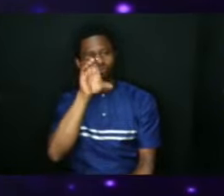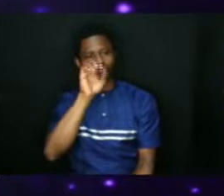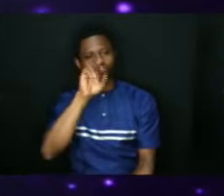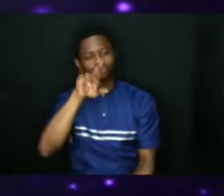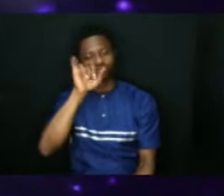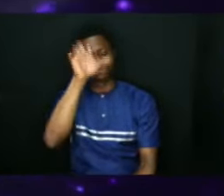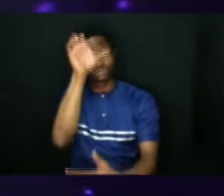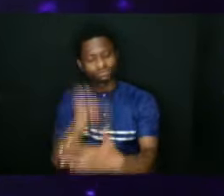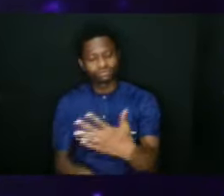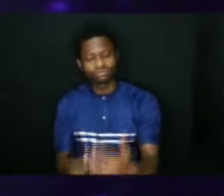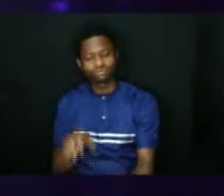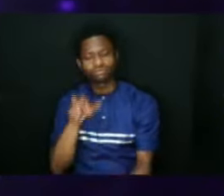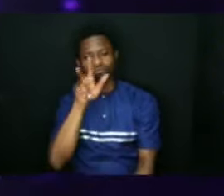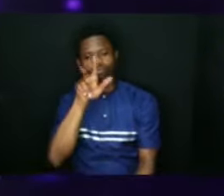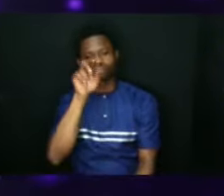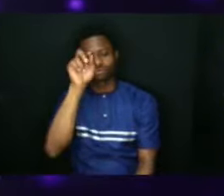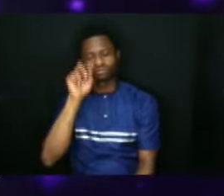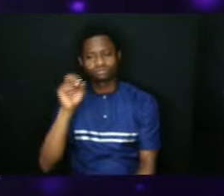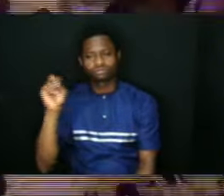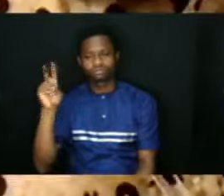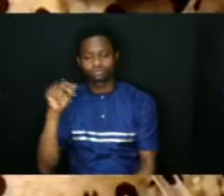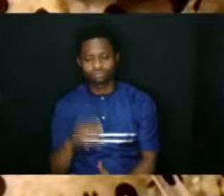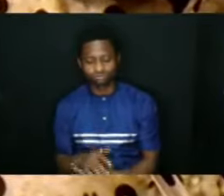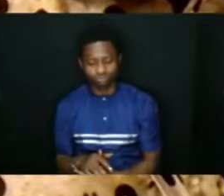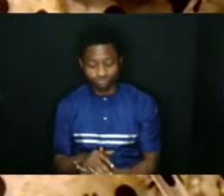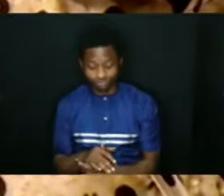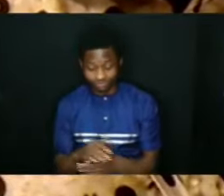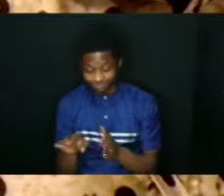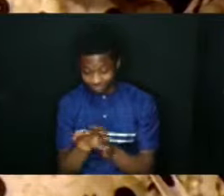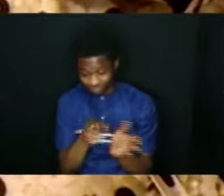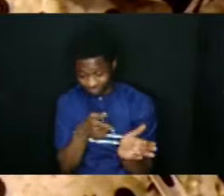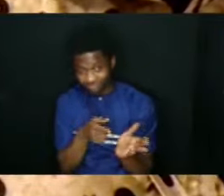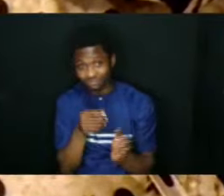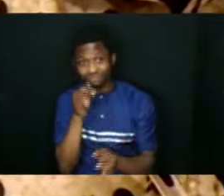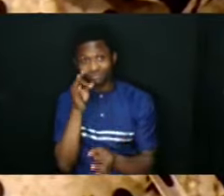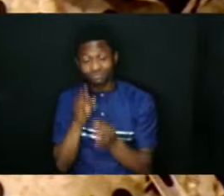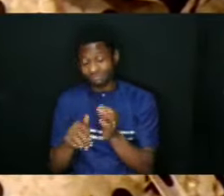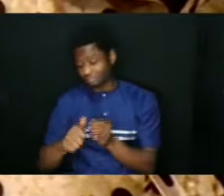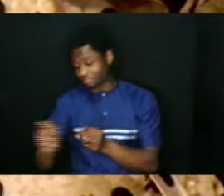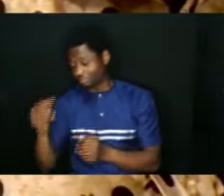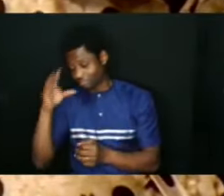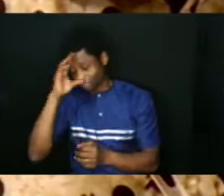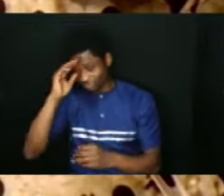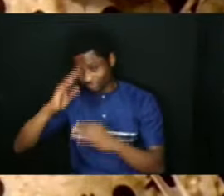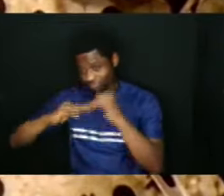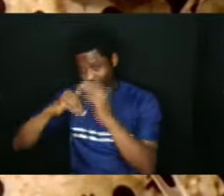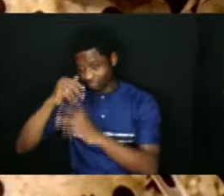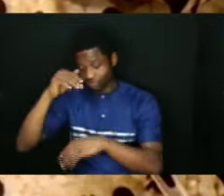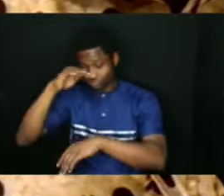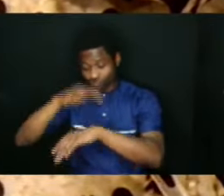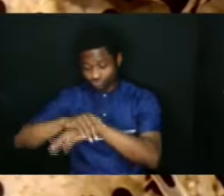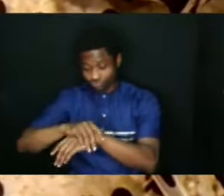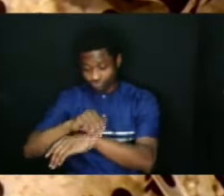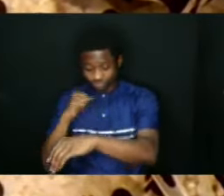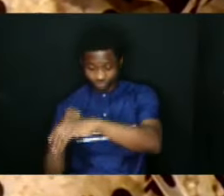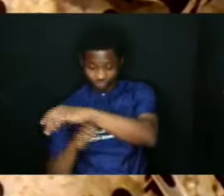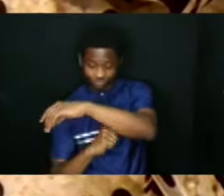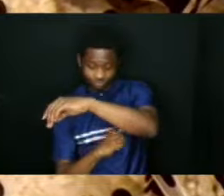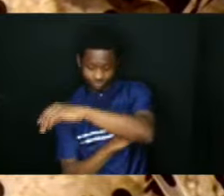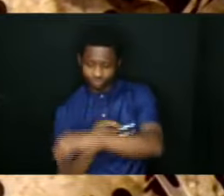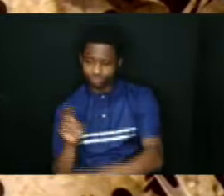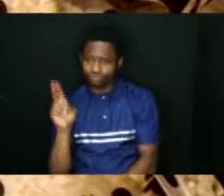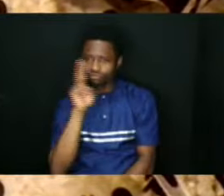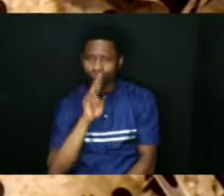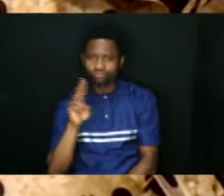The Bible says, if any man builds on this foundation using gold, silver, precious stones. So we will concentrate